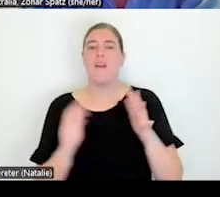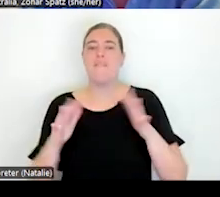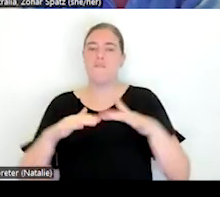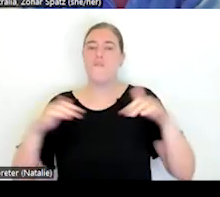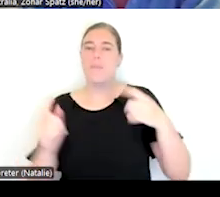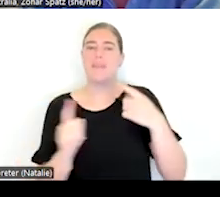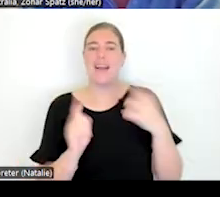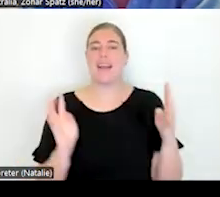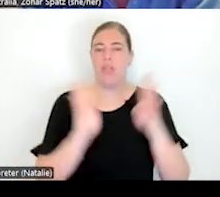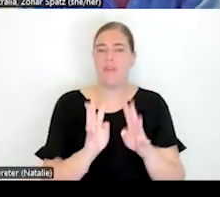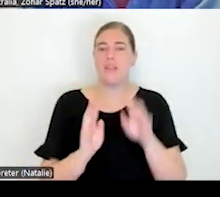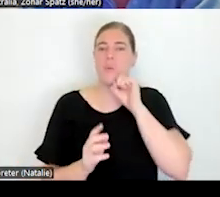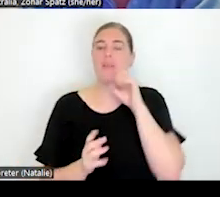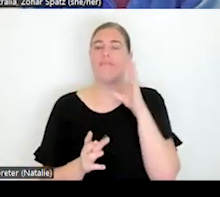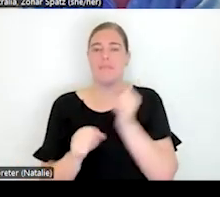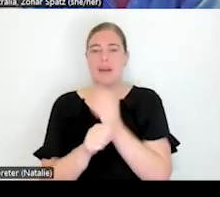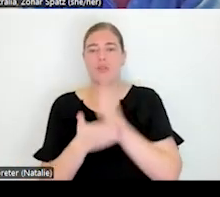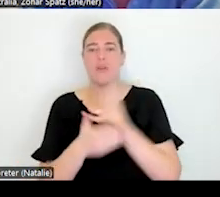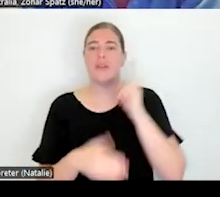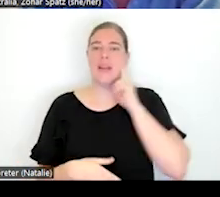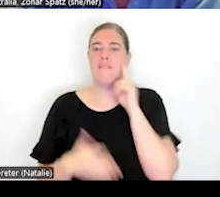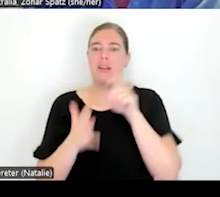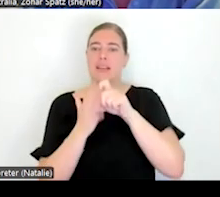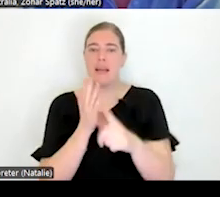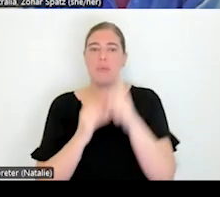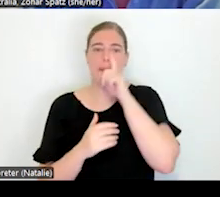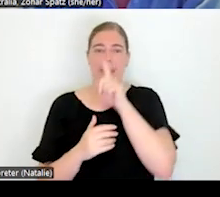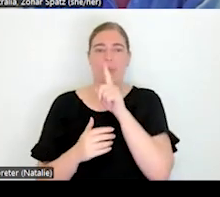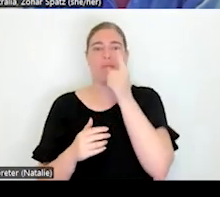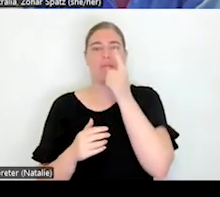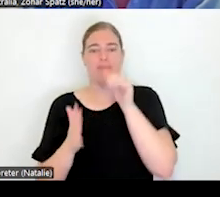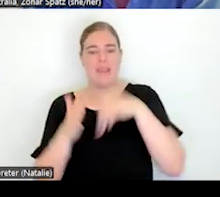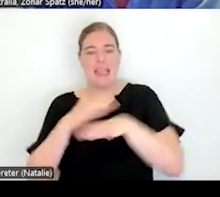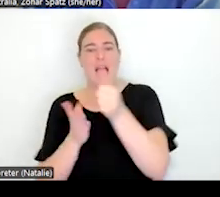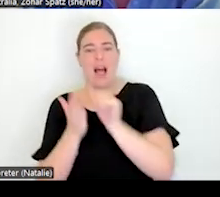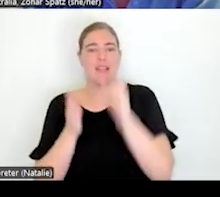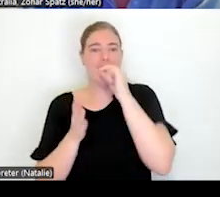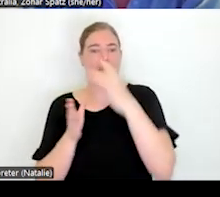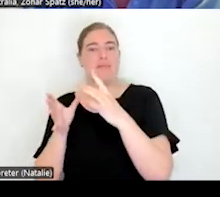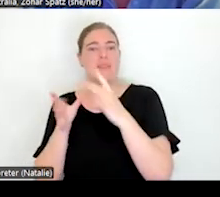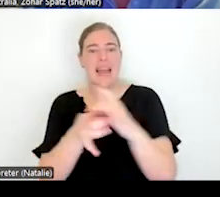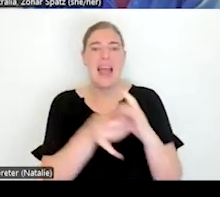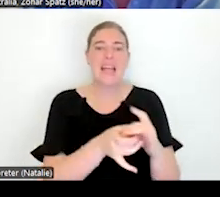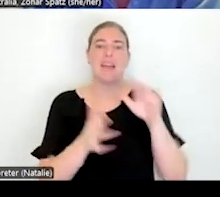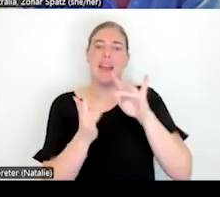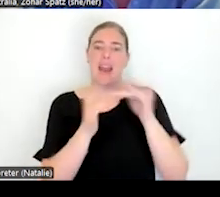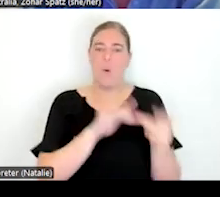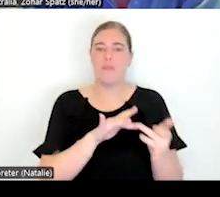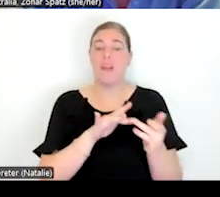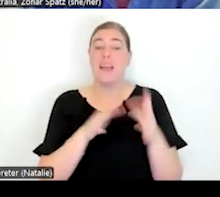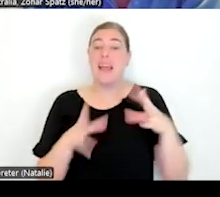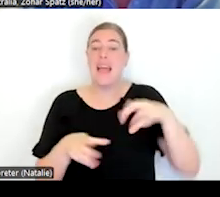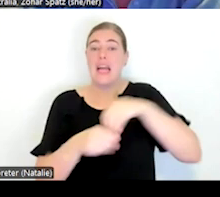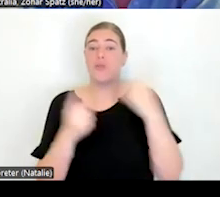and disabled people in the arts connect and network. This includes people who work in screen and digital